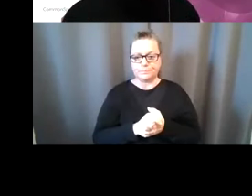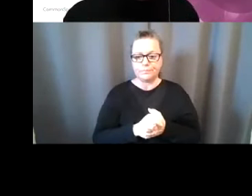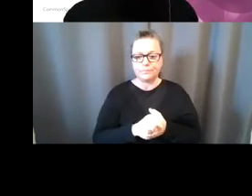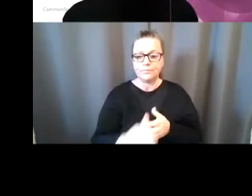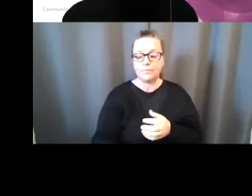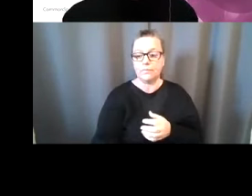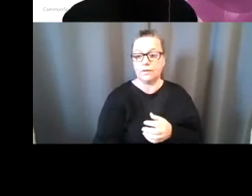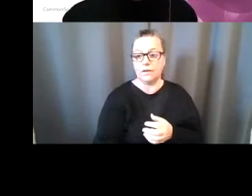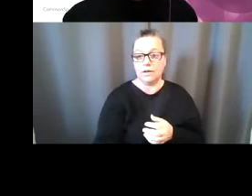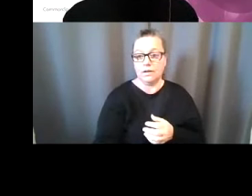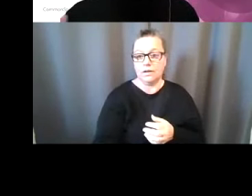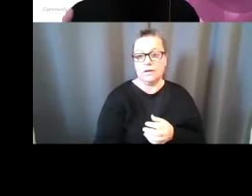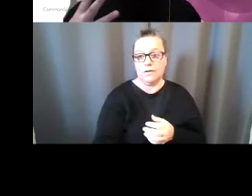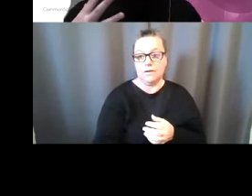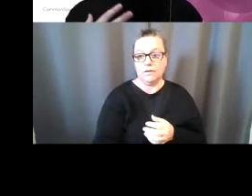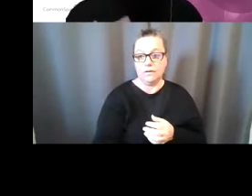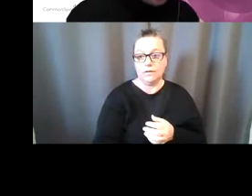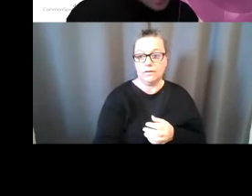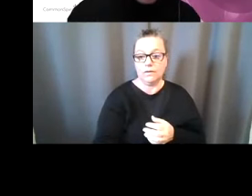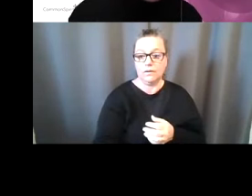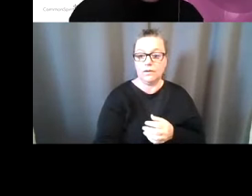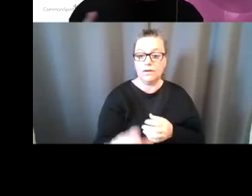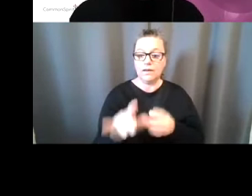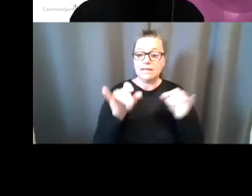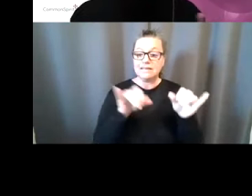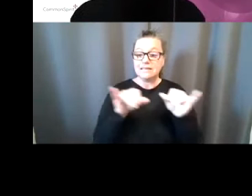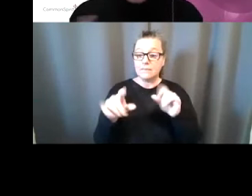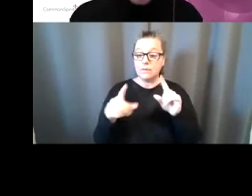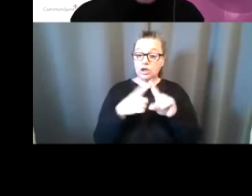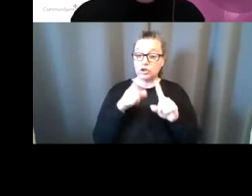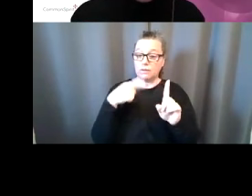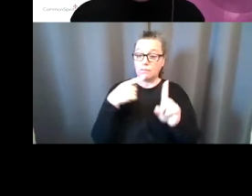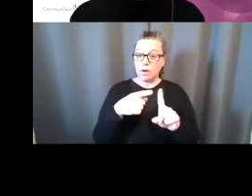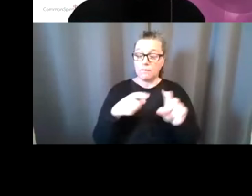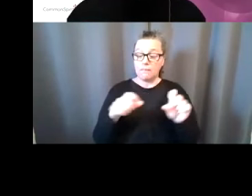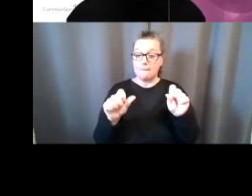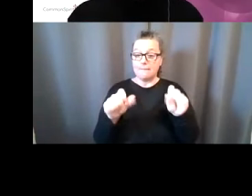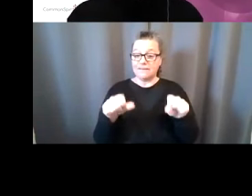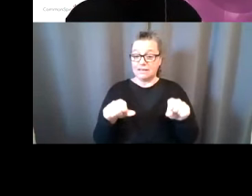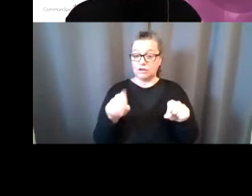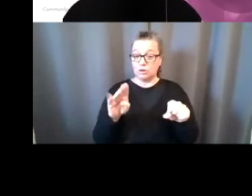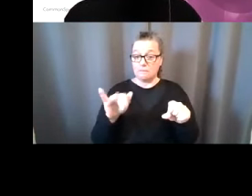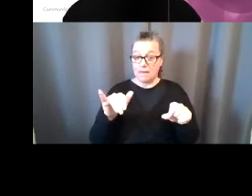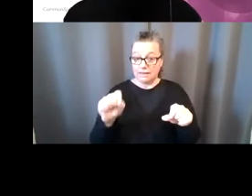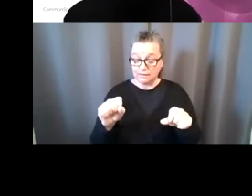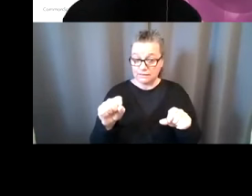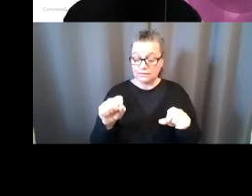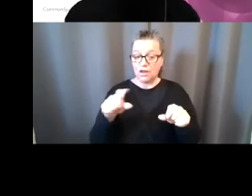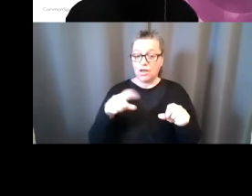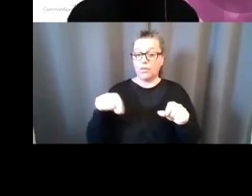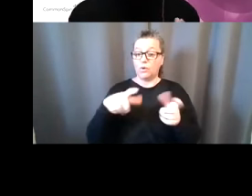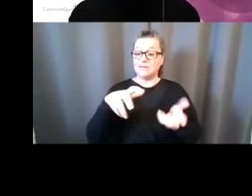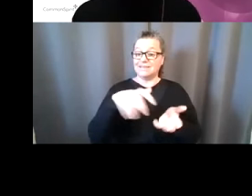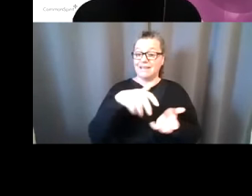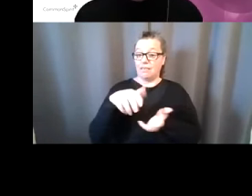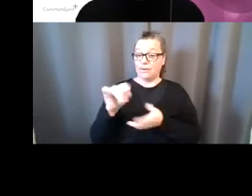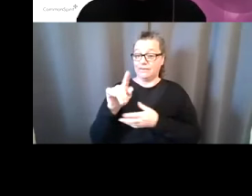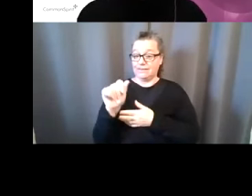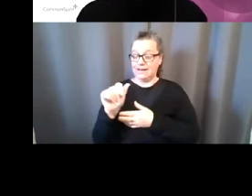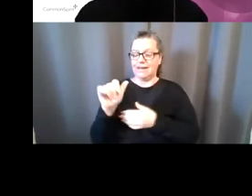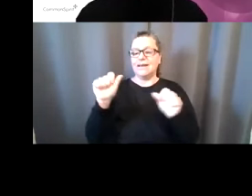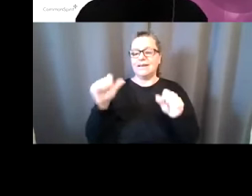So similar to our point about potential biases in those who initiate the work, those who are gathering the data can also have their